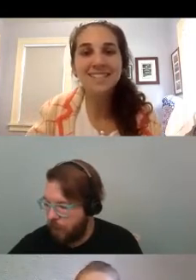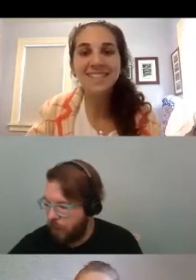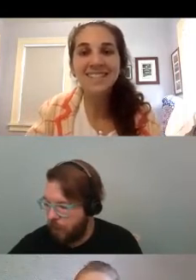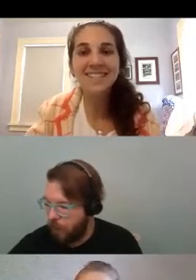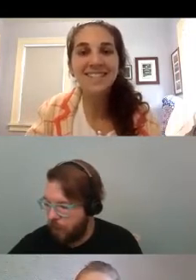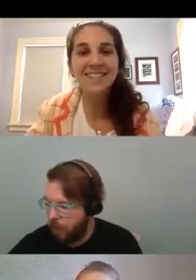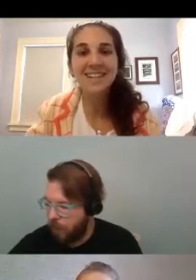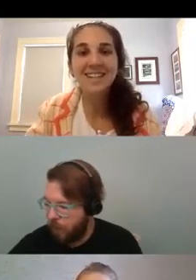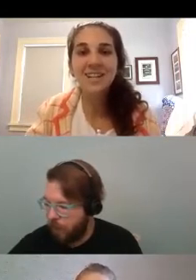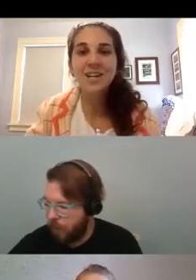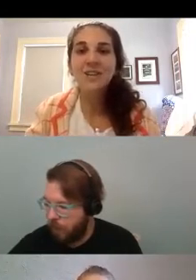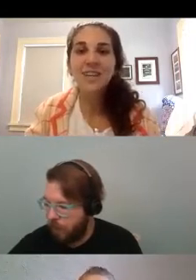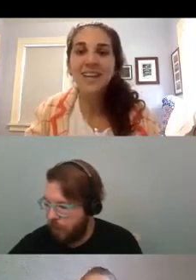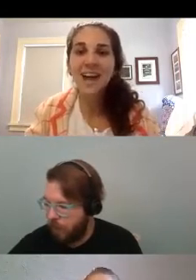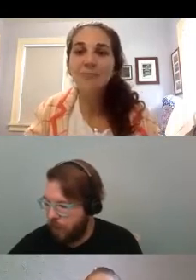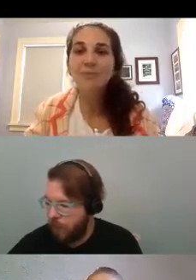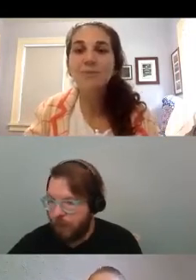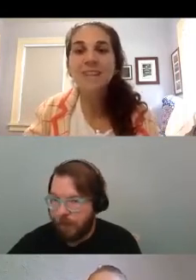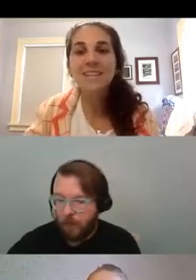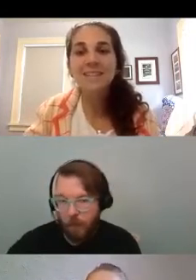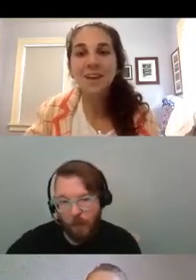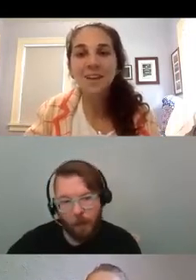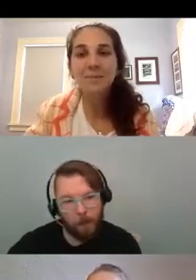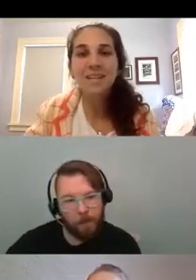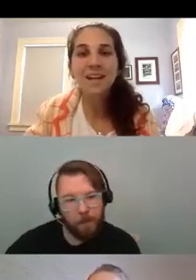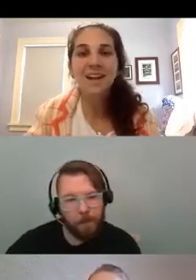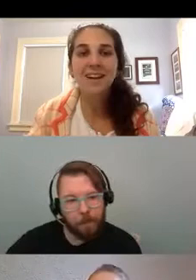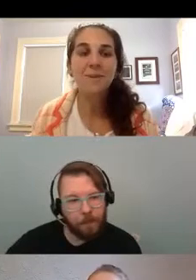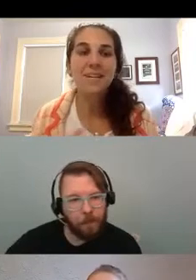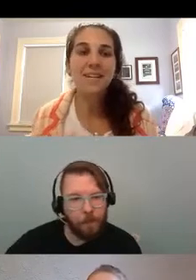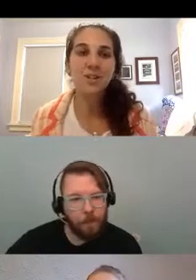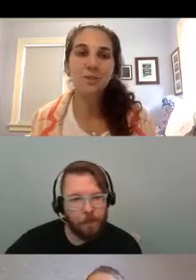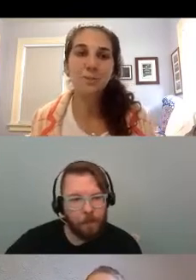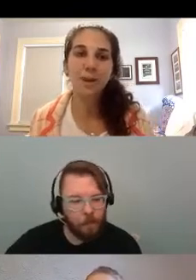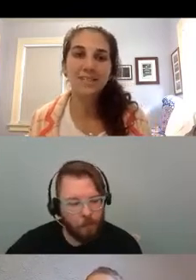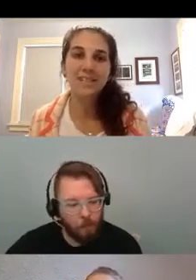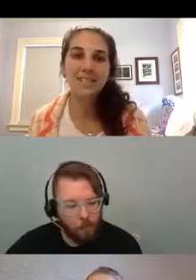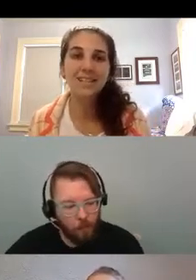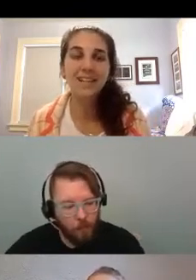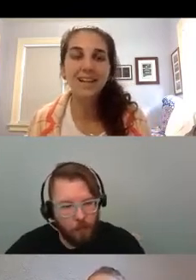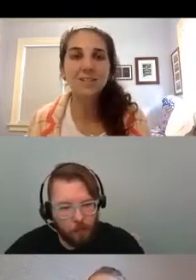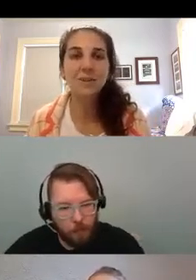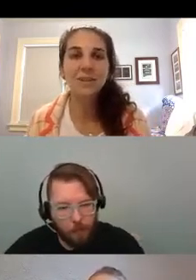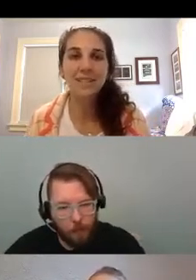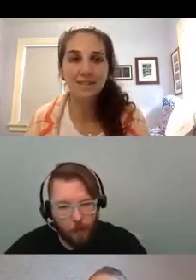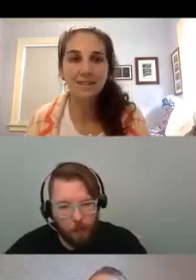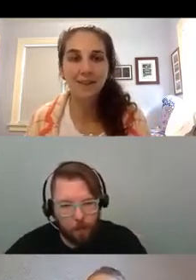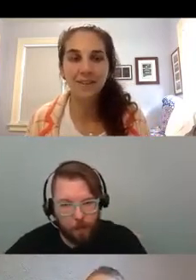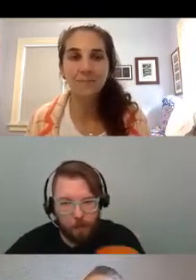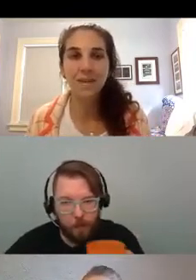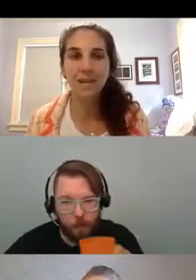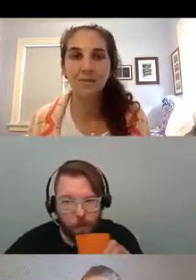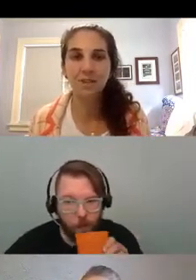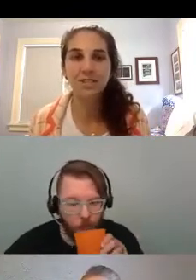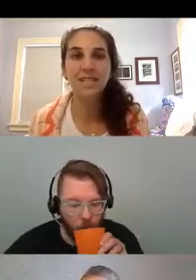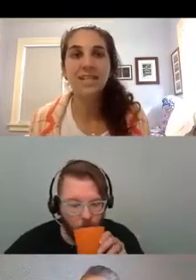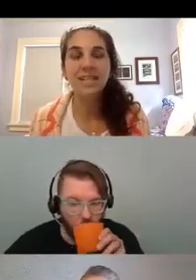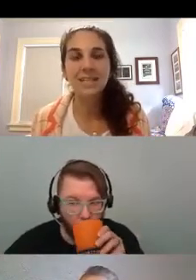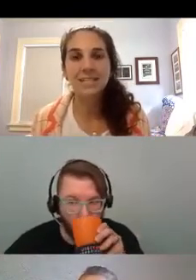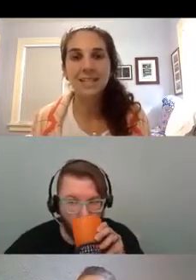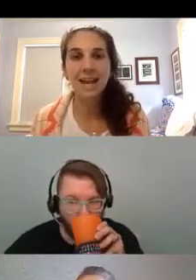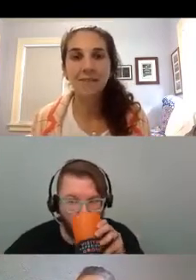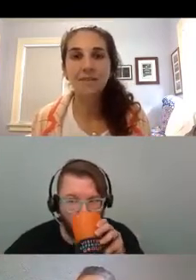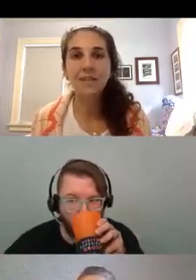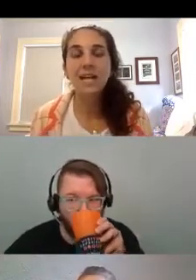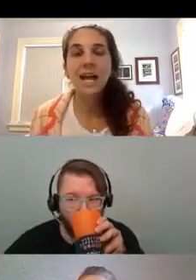please. Great. So we then developed an interview process that allowed us to identify these behaviors in